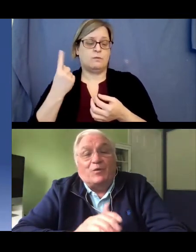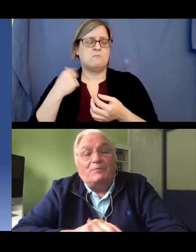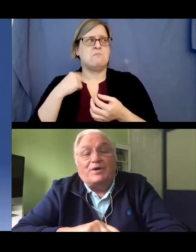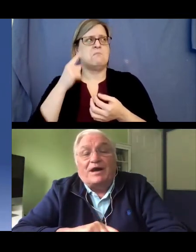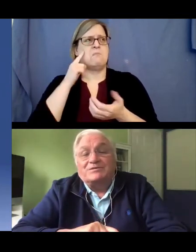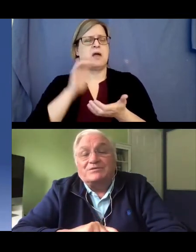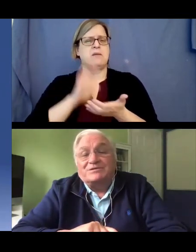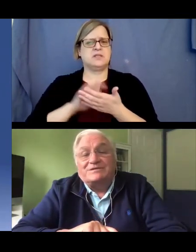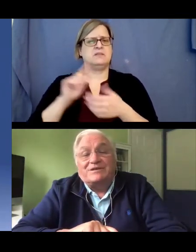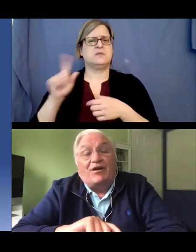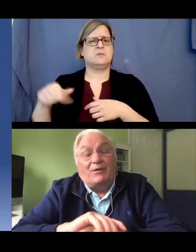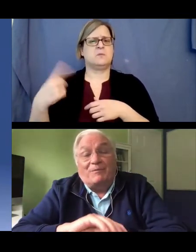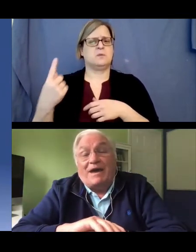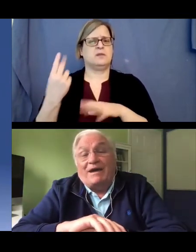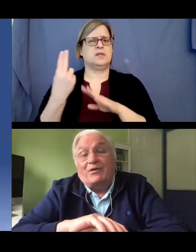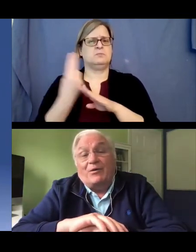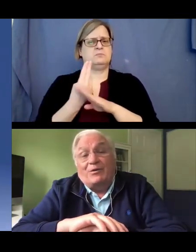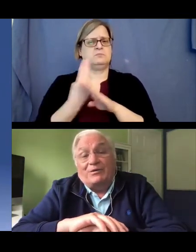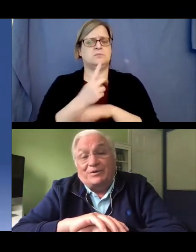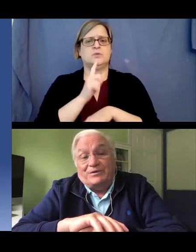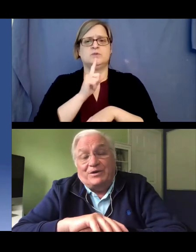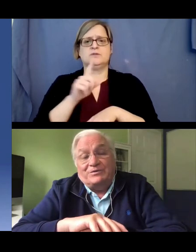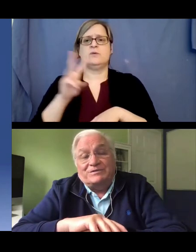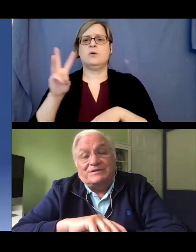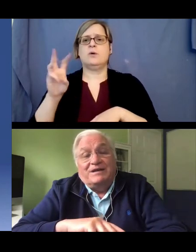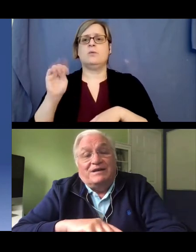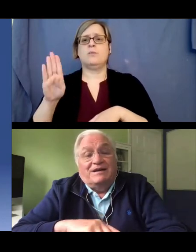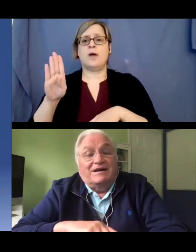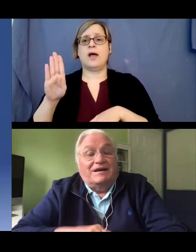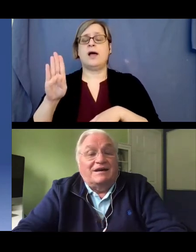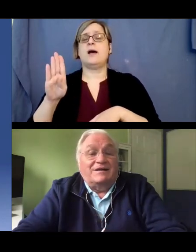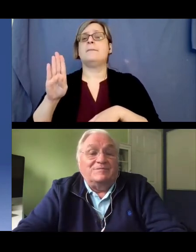in web browsers on Mac or Windows.